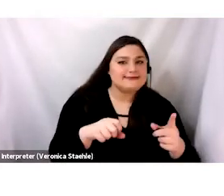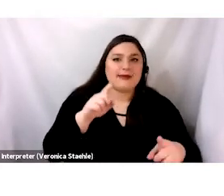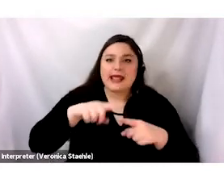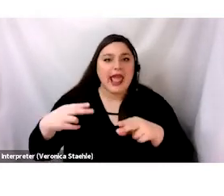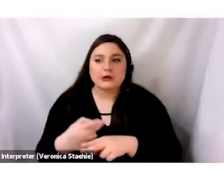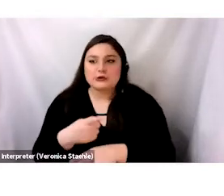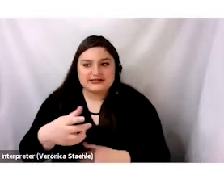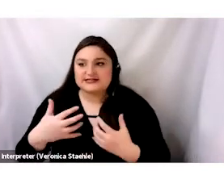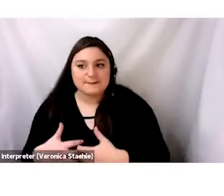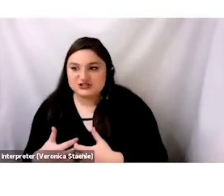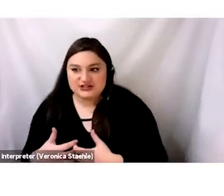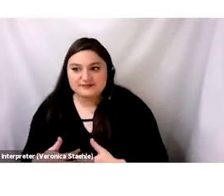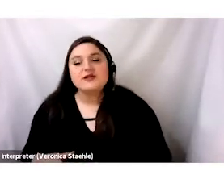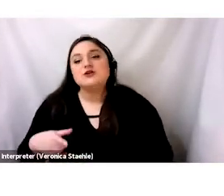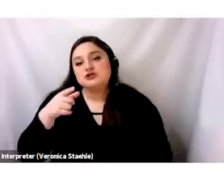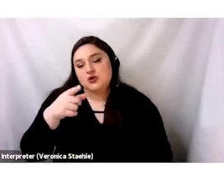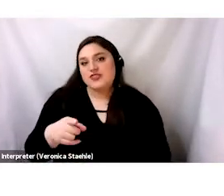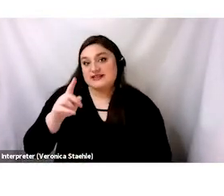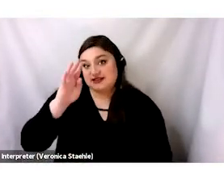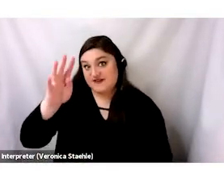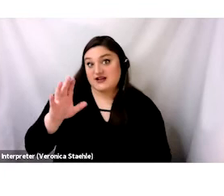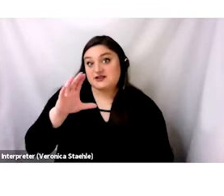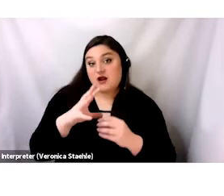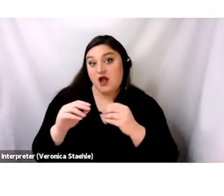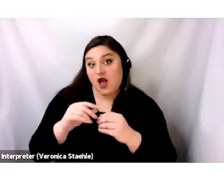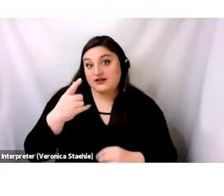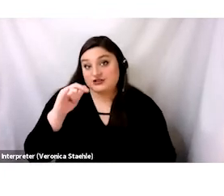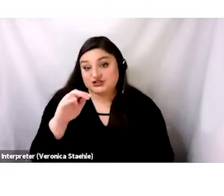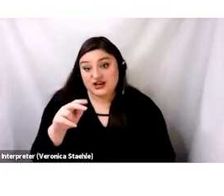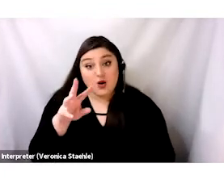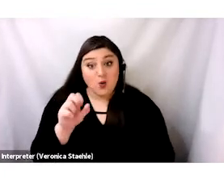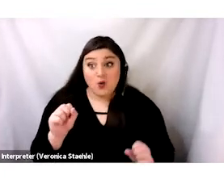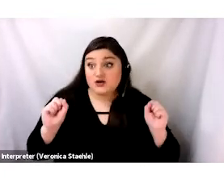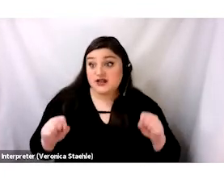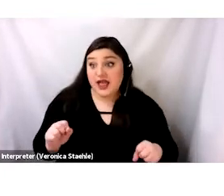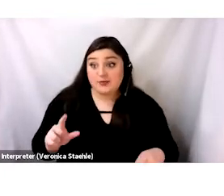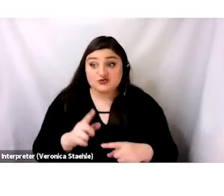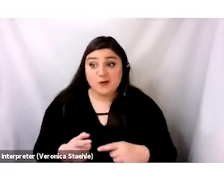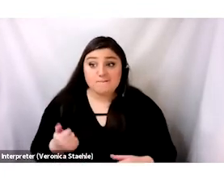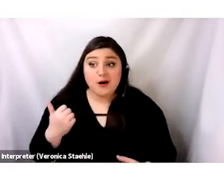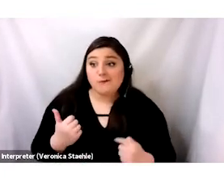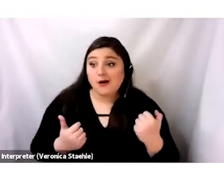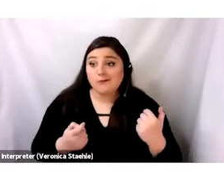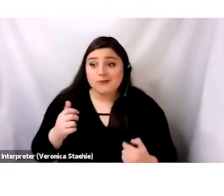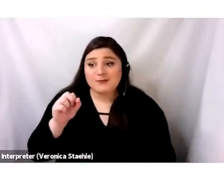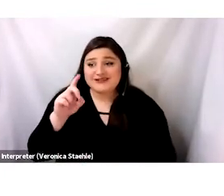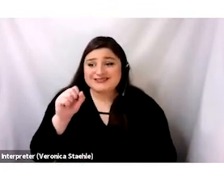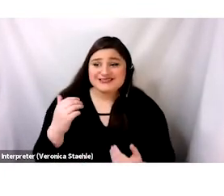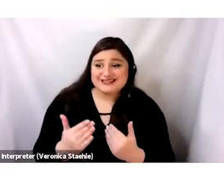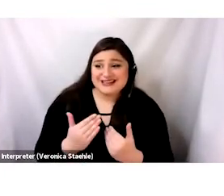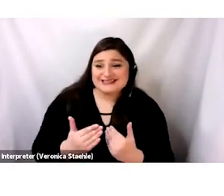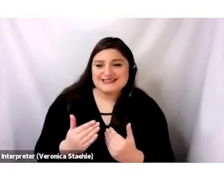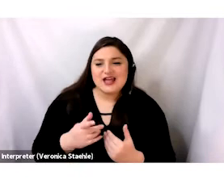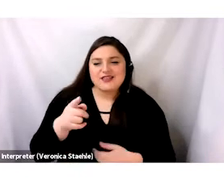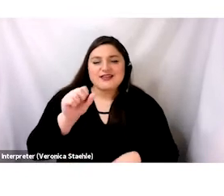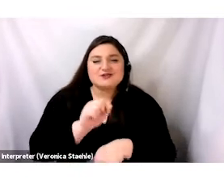Whitney invented the cotton gin. And the cotton gin was a machine that could effectively and efficiently remove seeds from cotton plants. It worked something like a